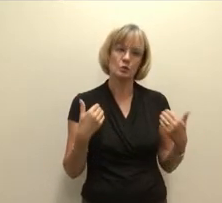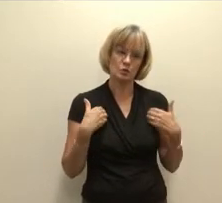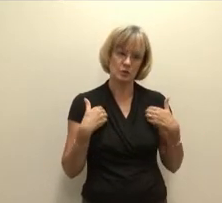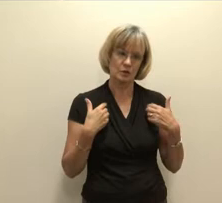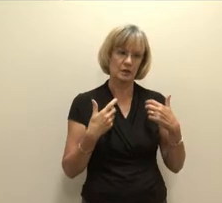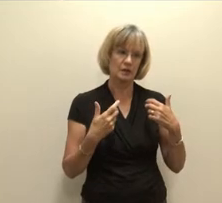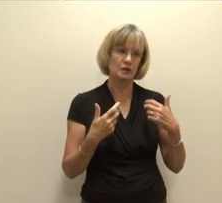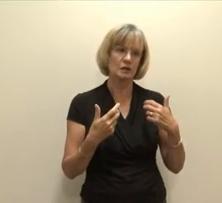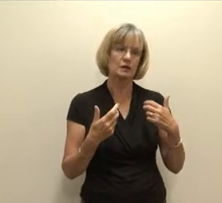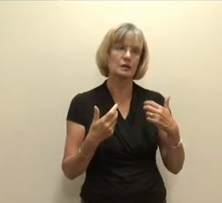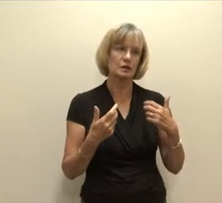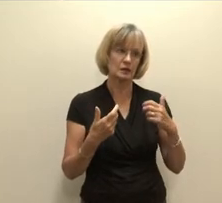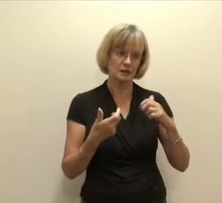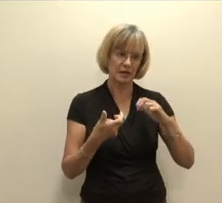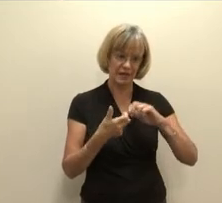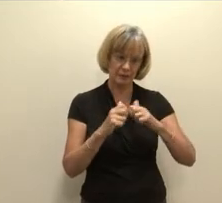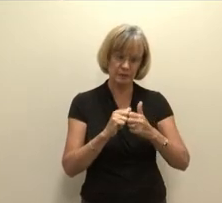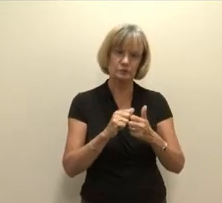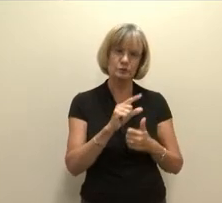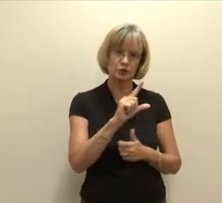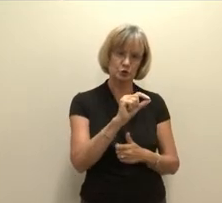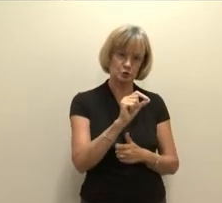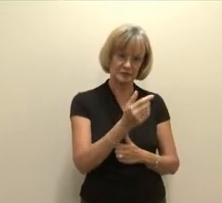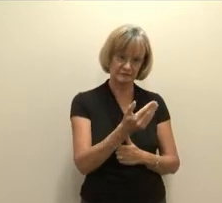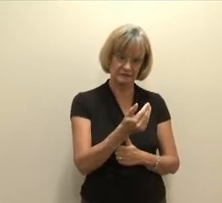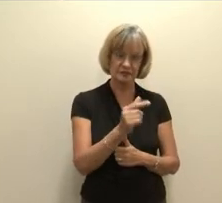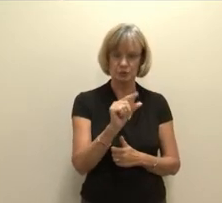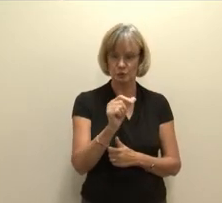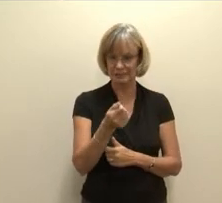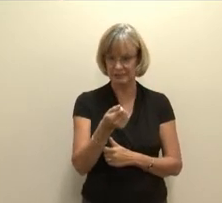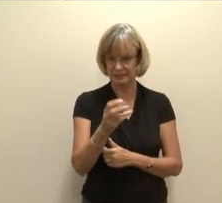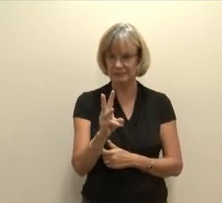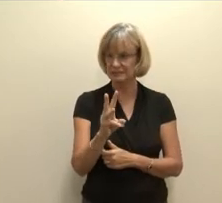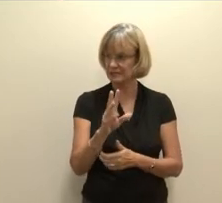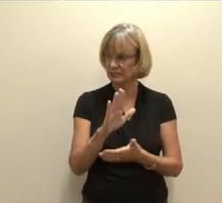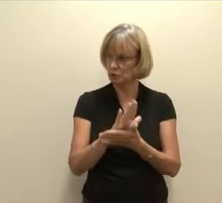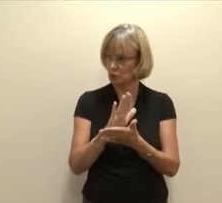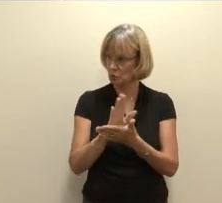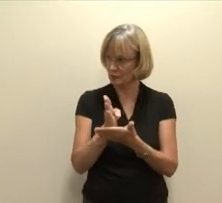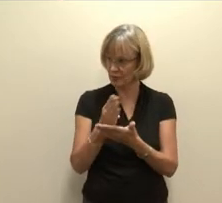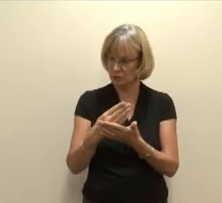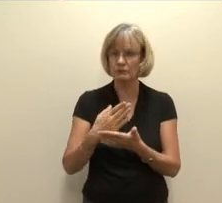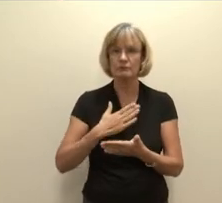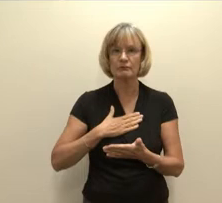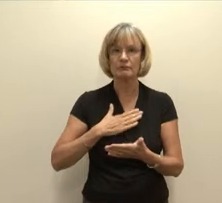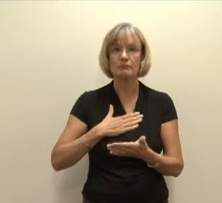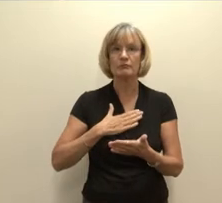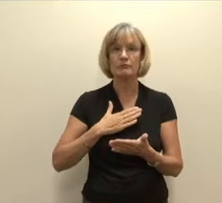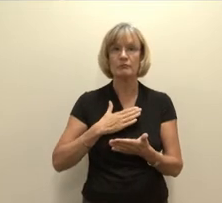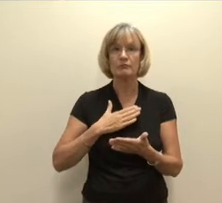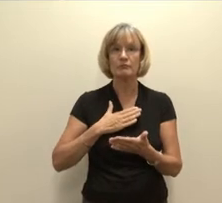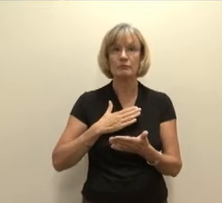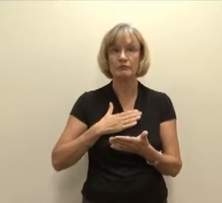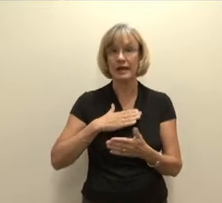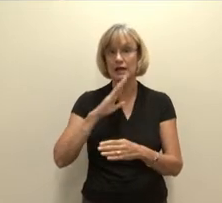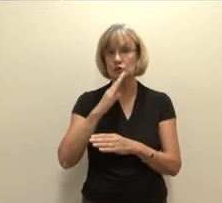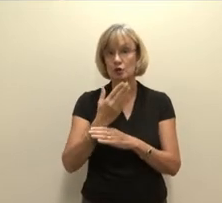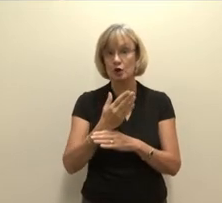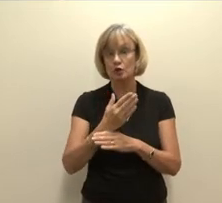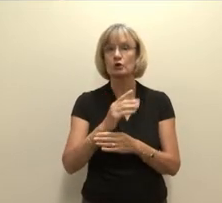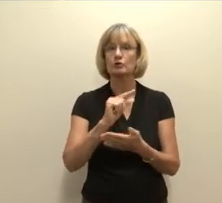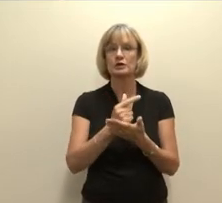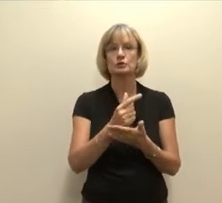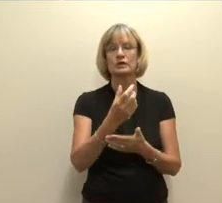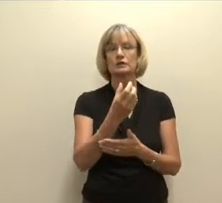the 2015-2016 school year with Dr. Strange. My daughter was a graduate of the 2016 class.